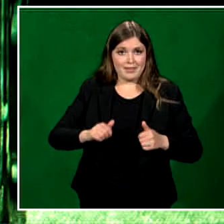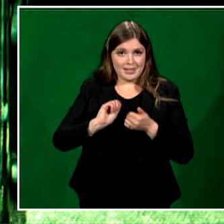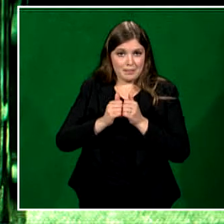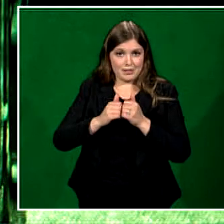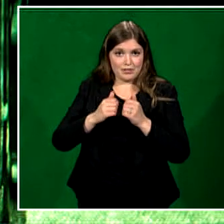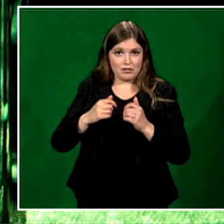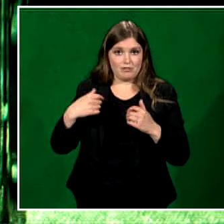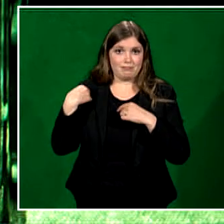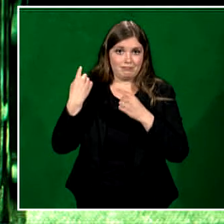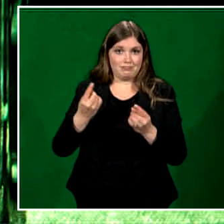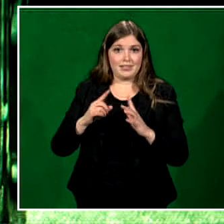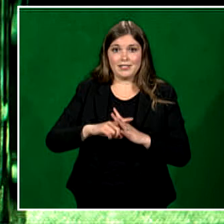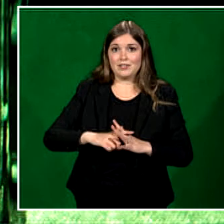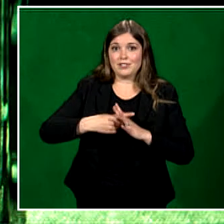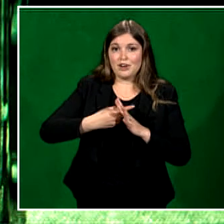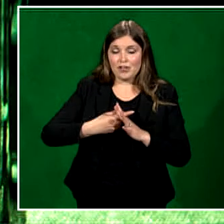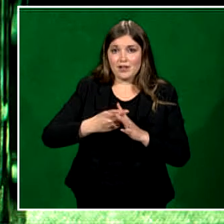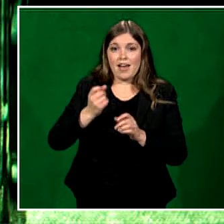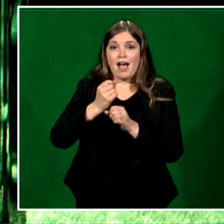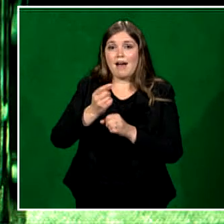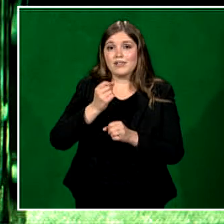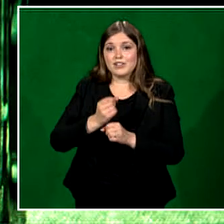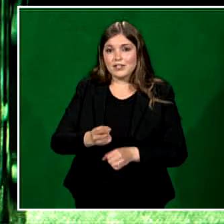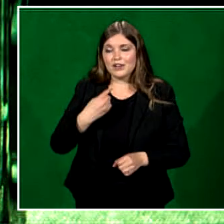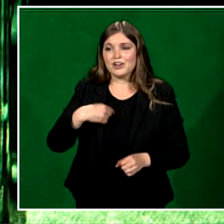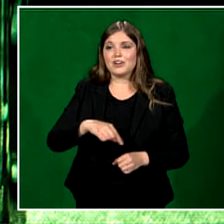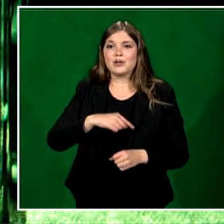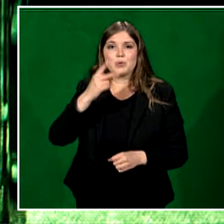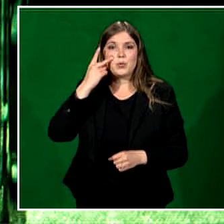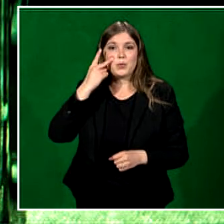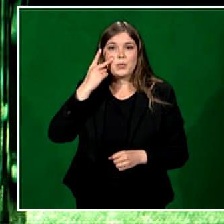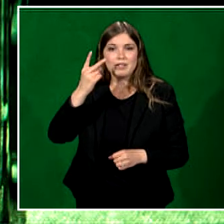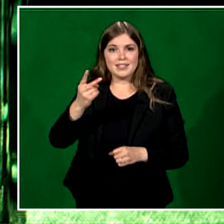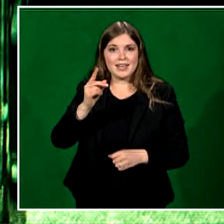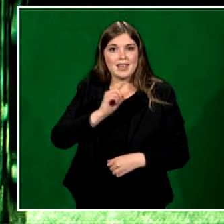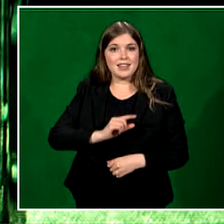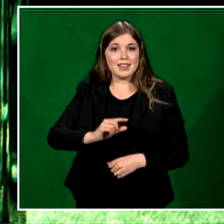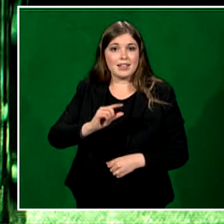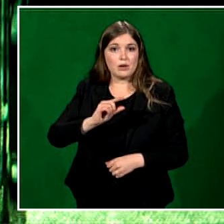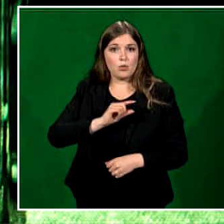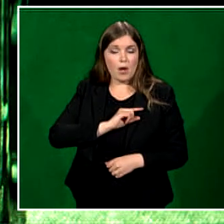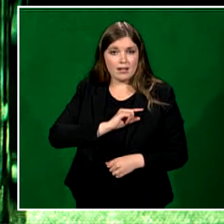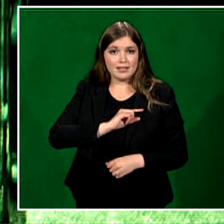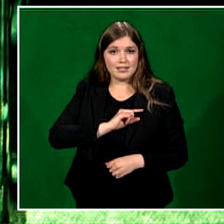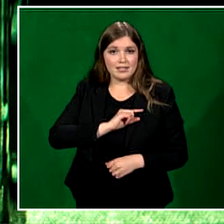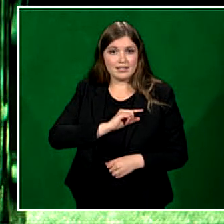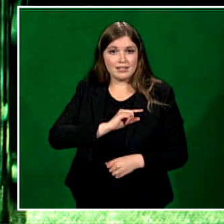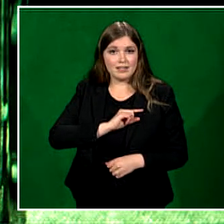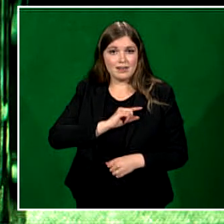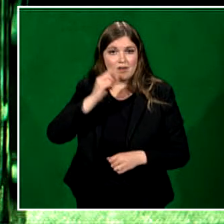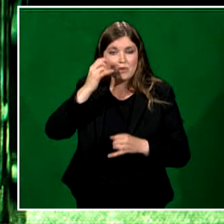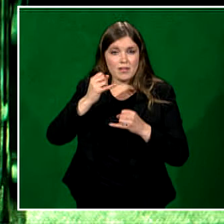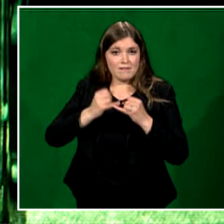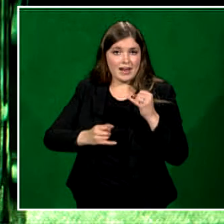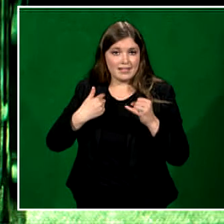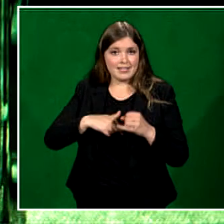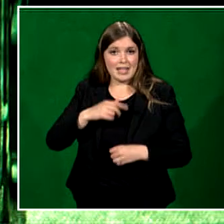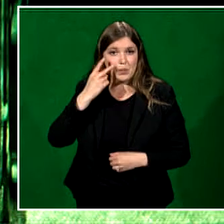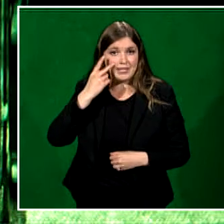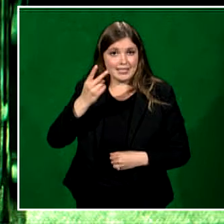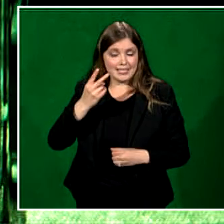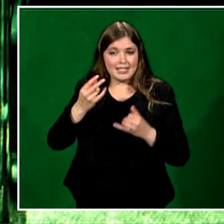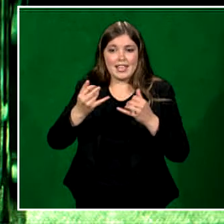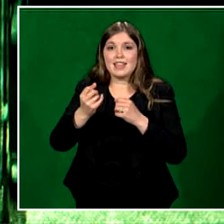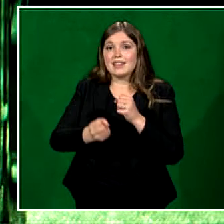the beginning, every year we see a ratcheting up of the quality of the finalists that we see. And this